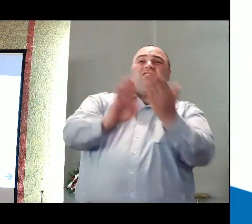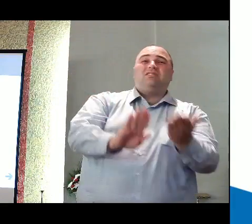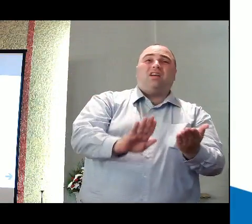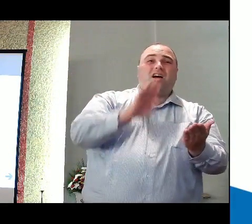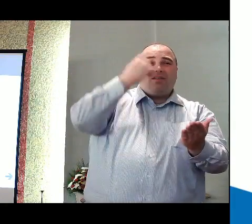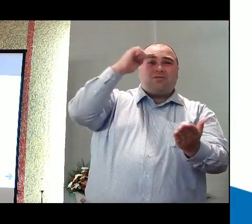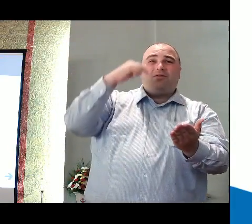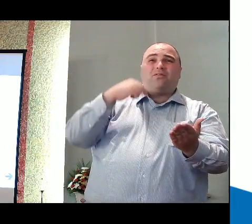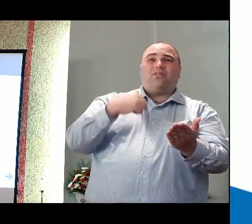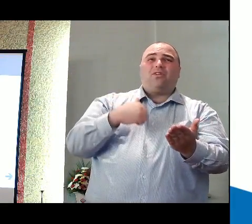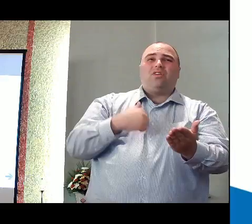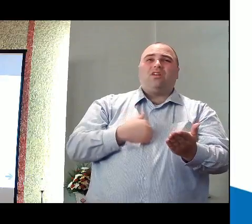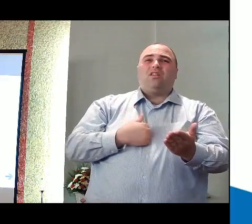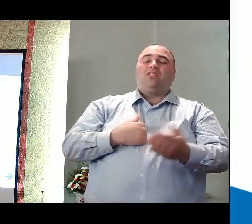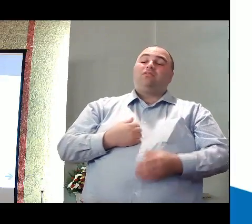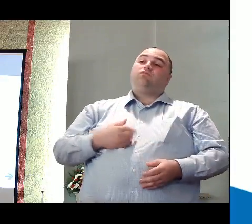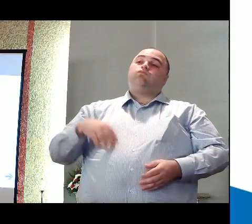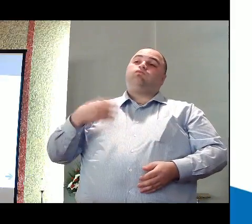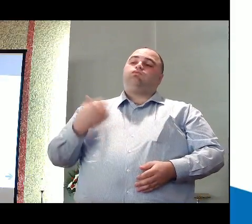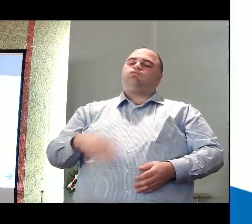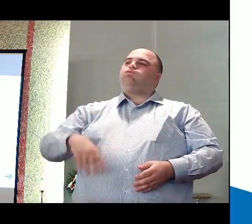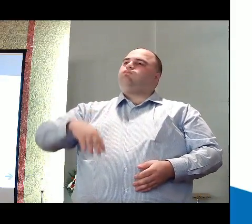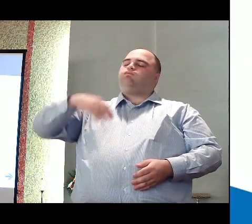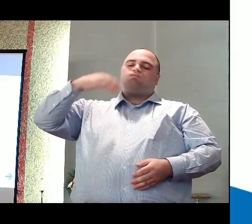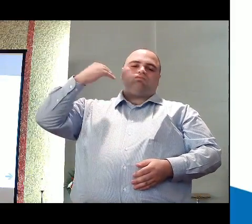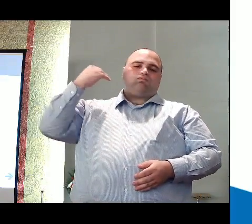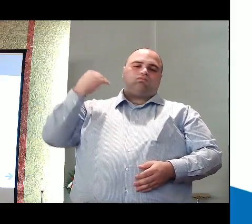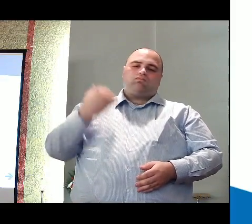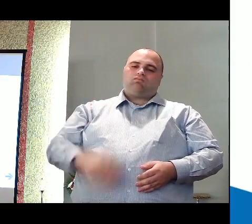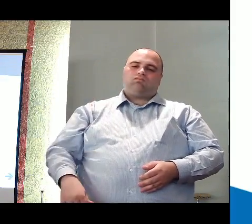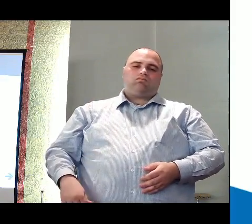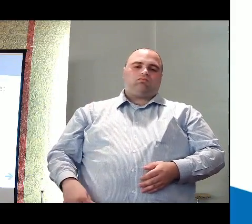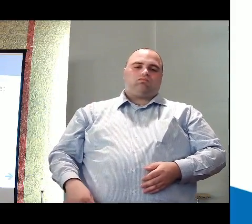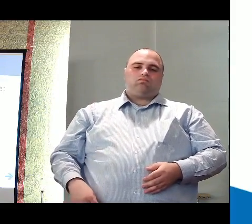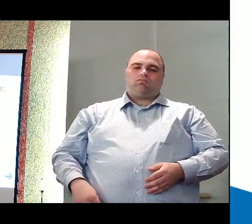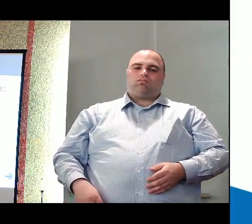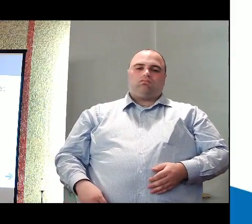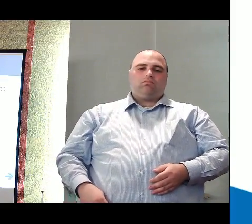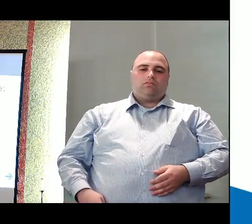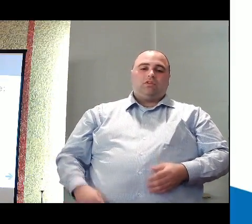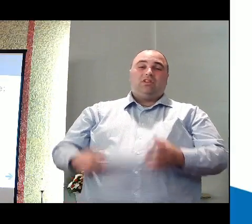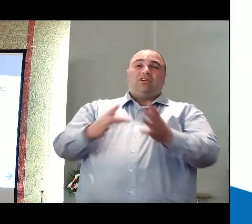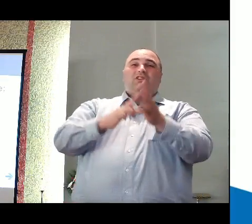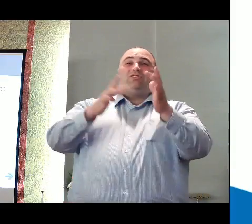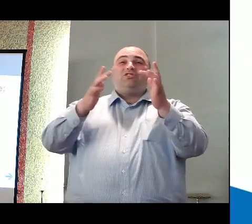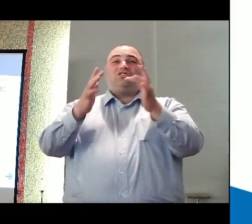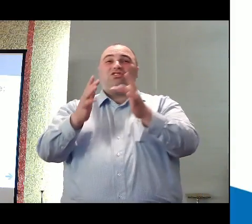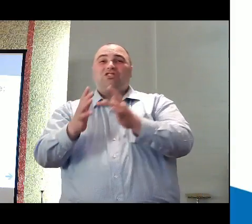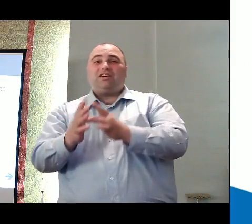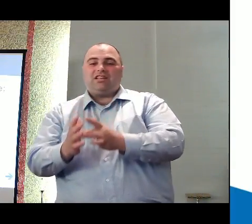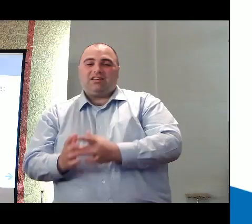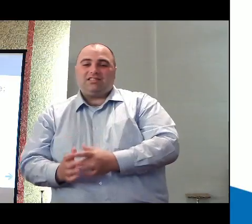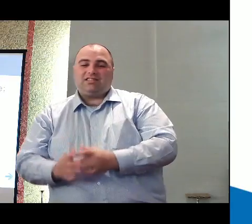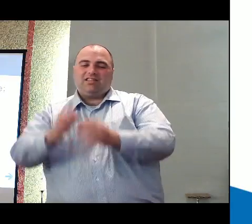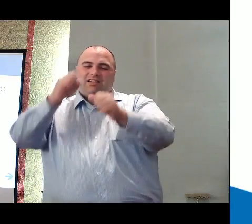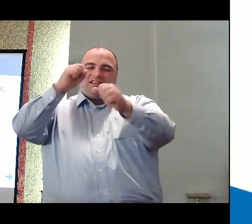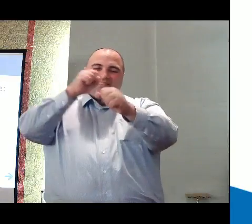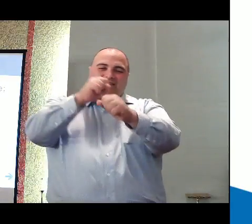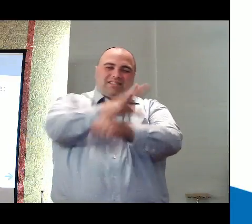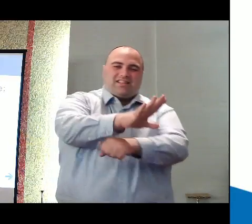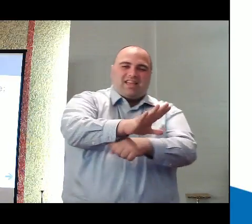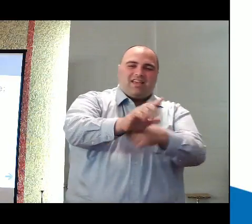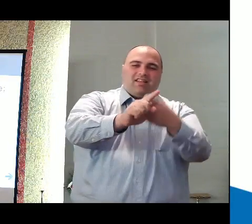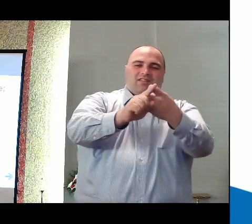my God, would die for me? So you left